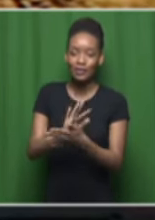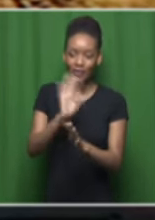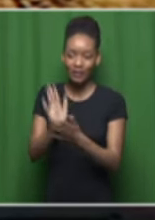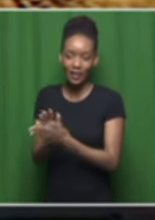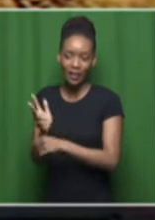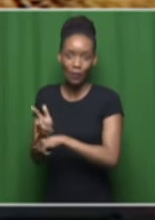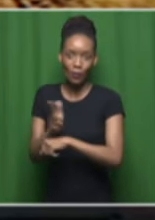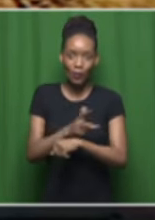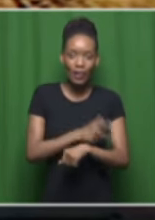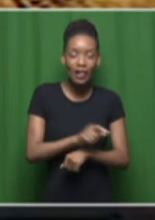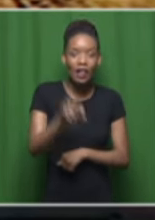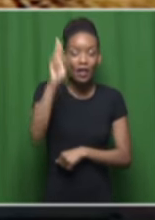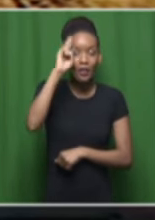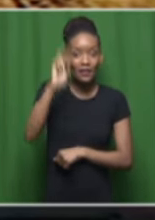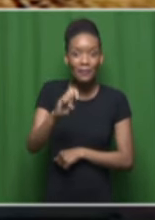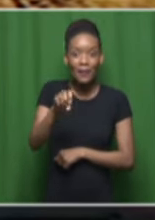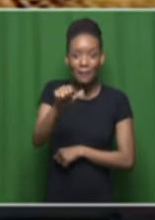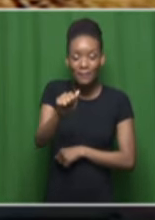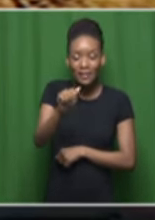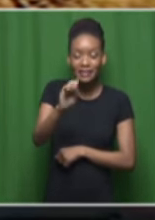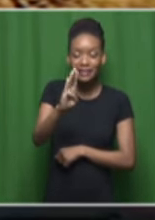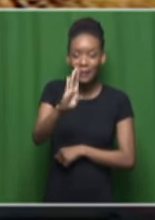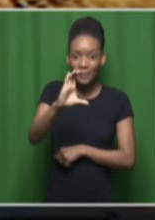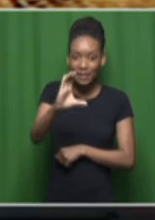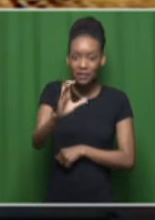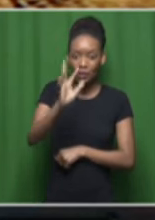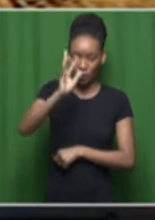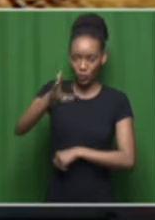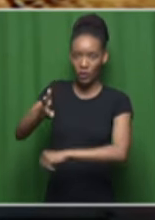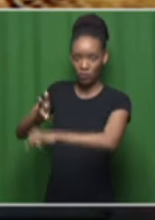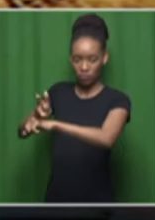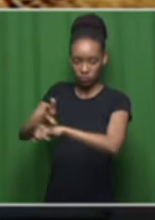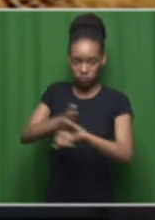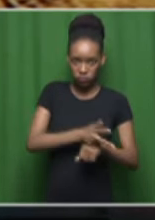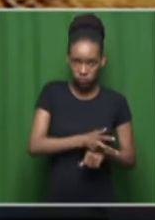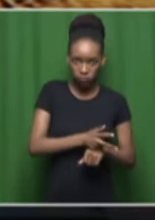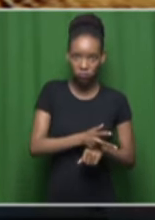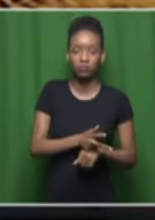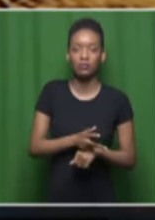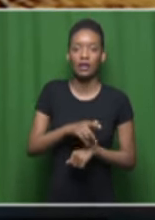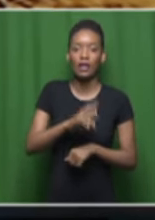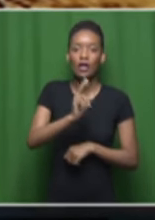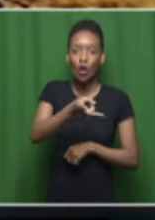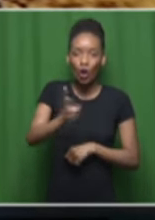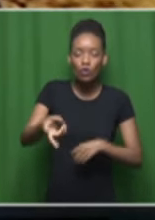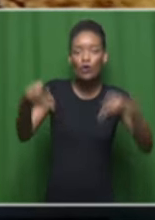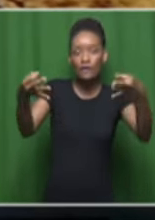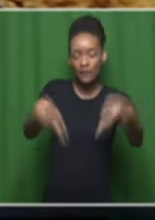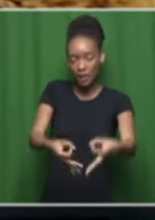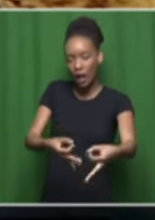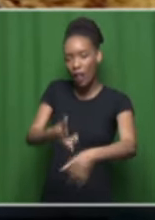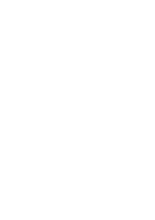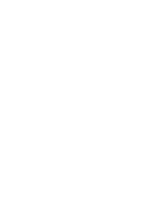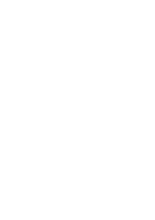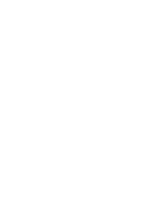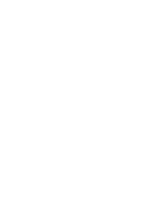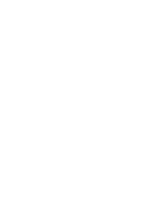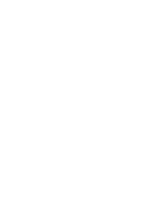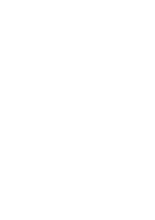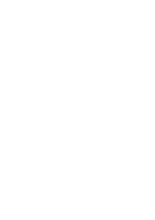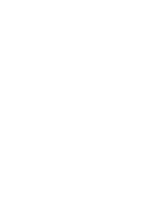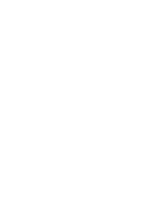is going to give you rolling coverage of this the funeral and the lead up to it. So please do stay tuned to us.